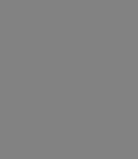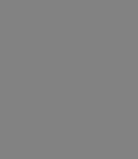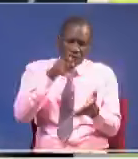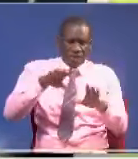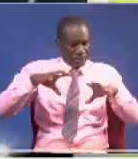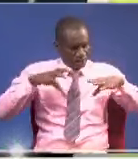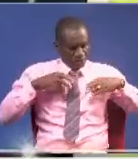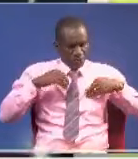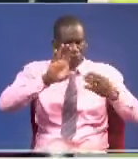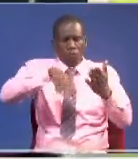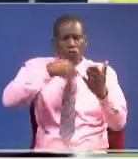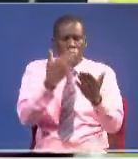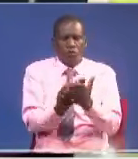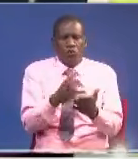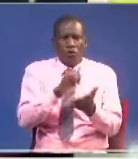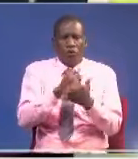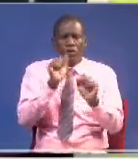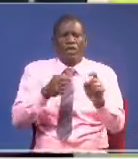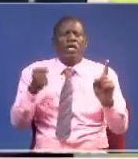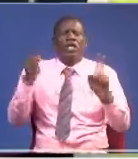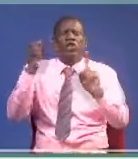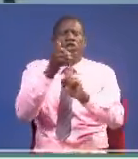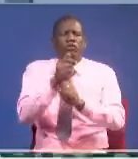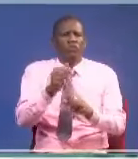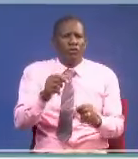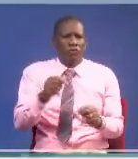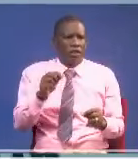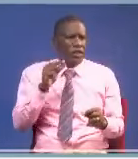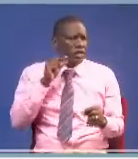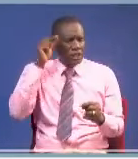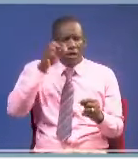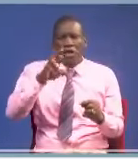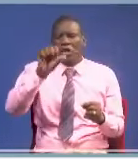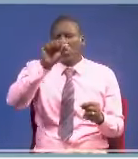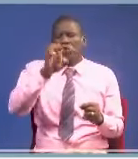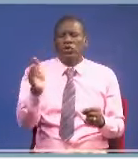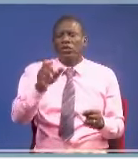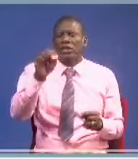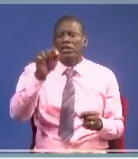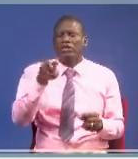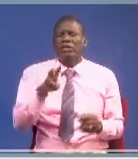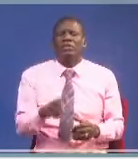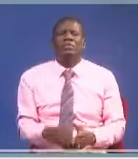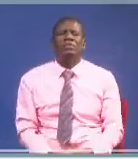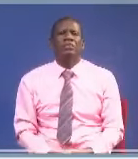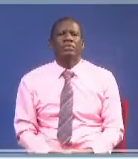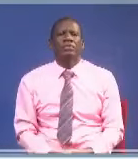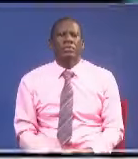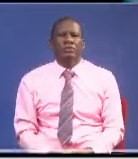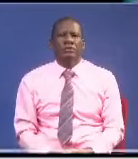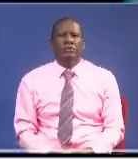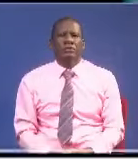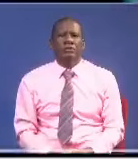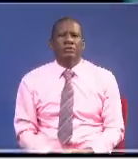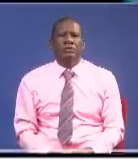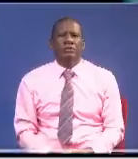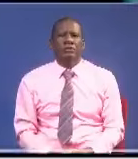are acceptable propositions so that we can realize the agenda. Rose Ongwe, NTV. For the delegates.